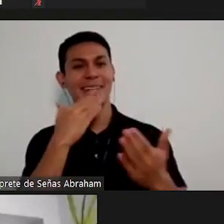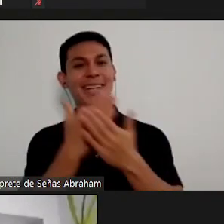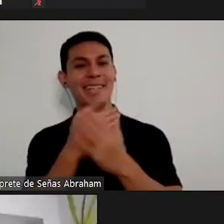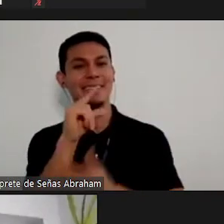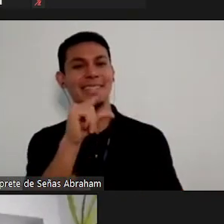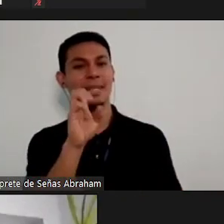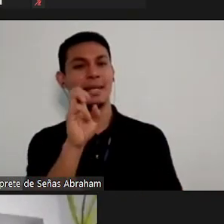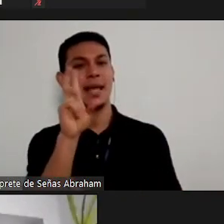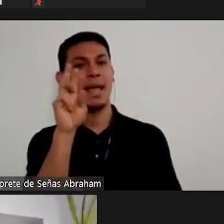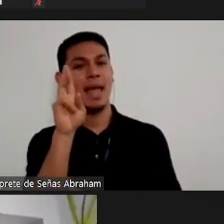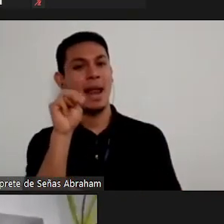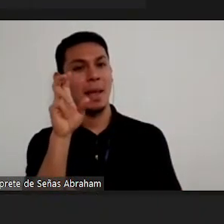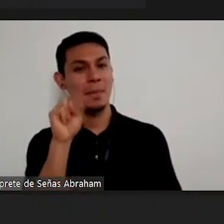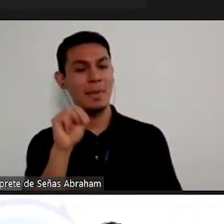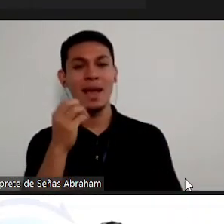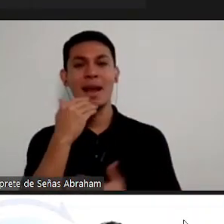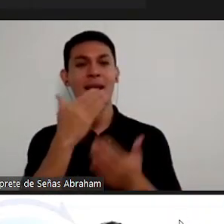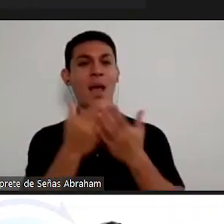much